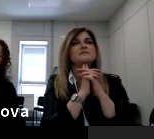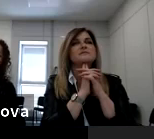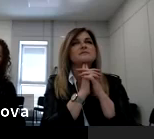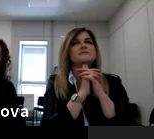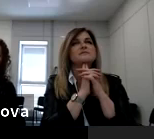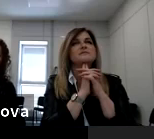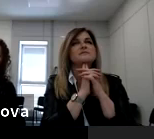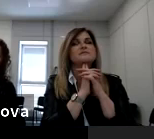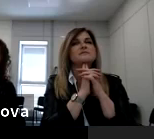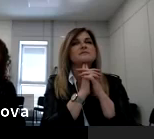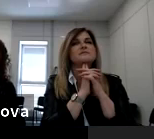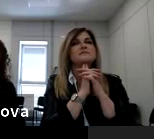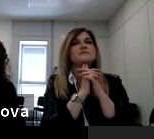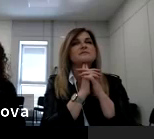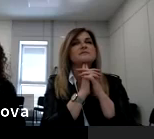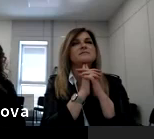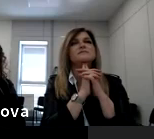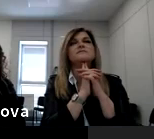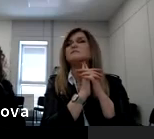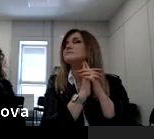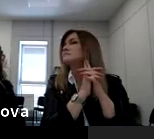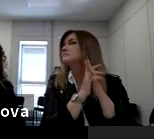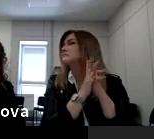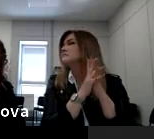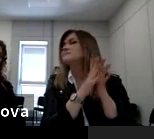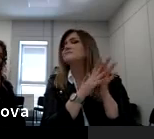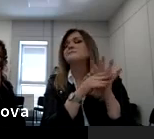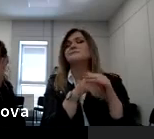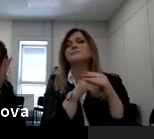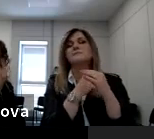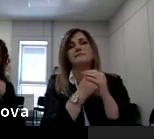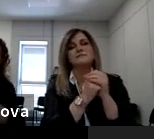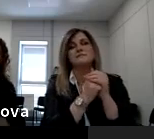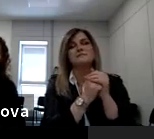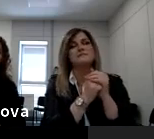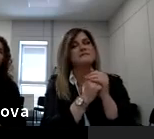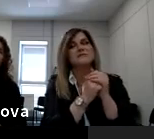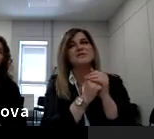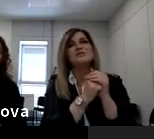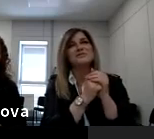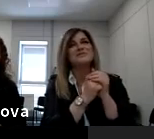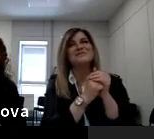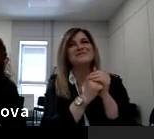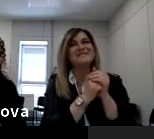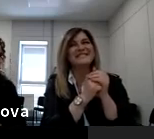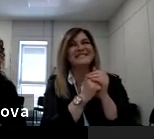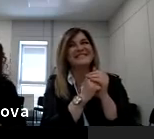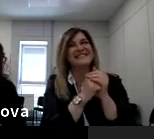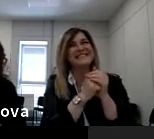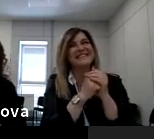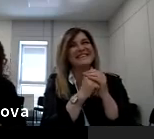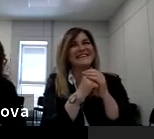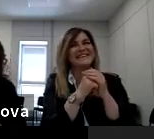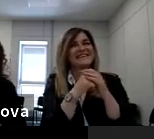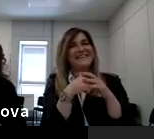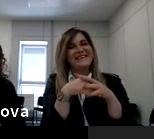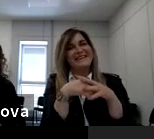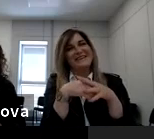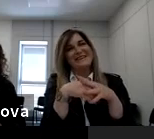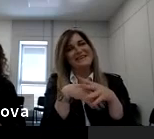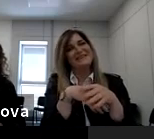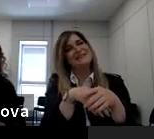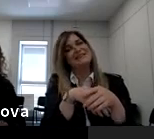horizontal on the top. So if you light the wall and something on the top. True. Yeah. And also we